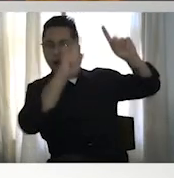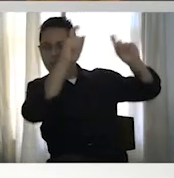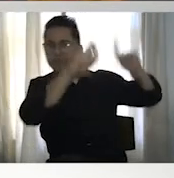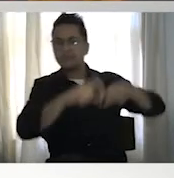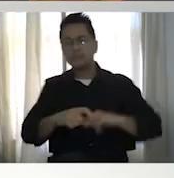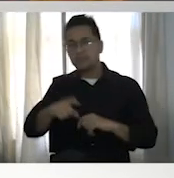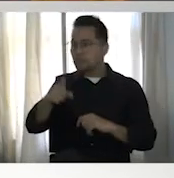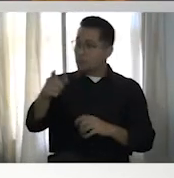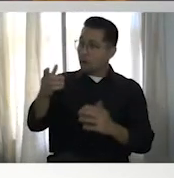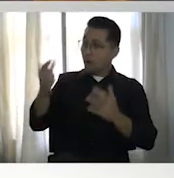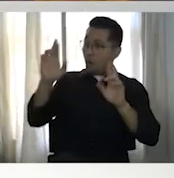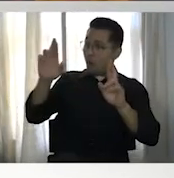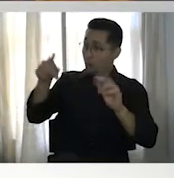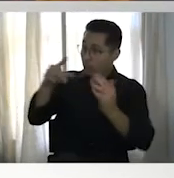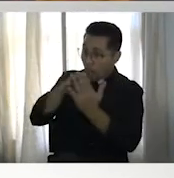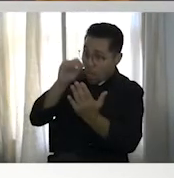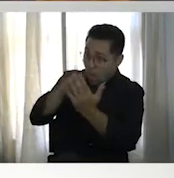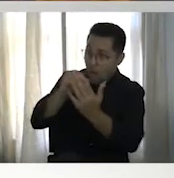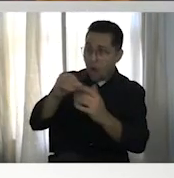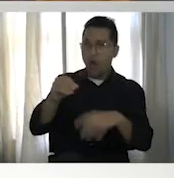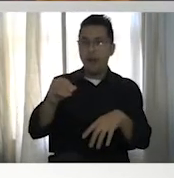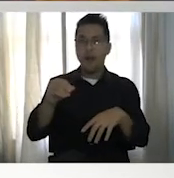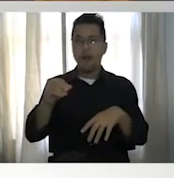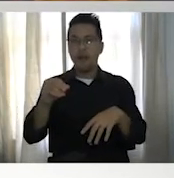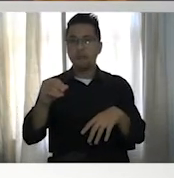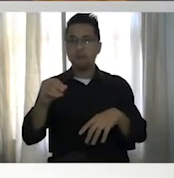learning something, that you're going to have some fun today.